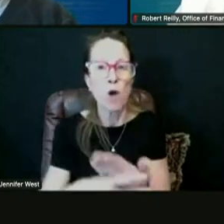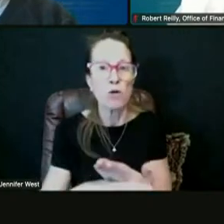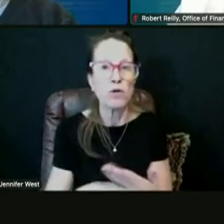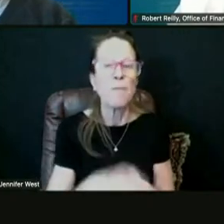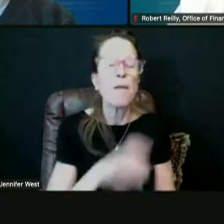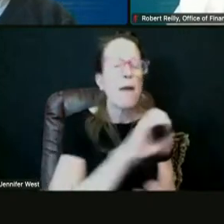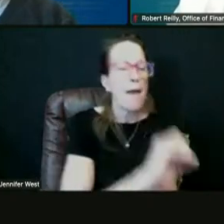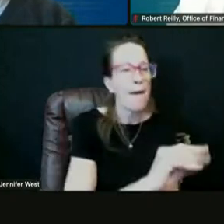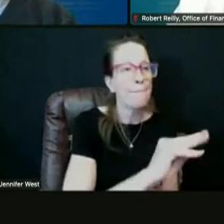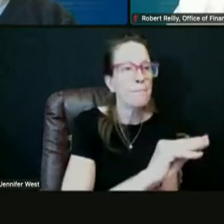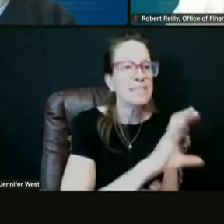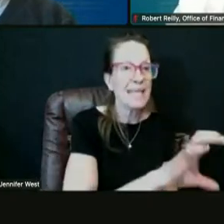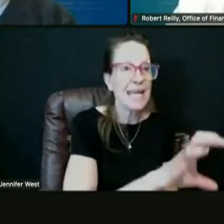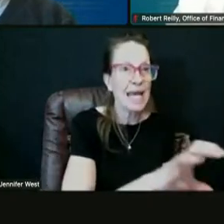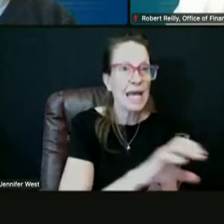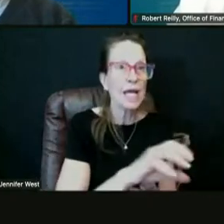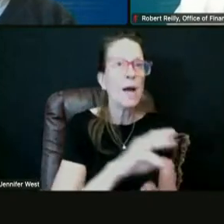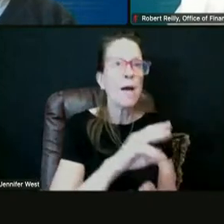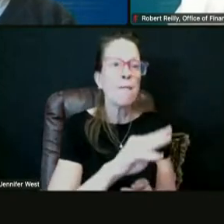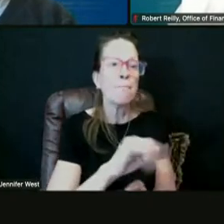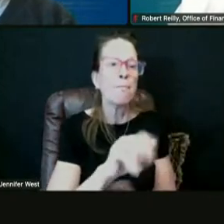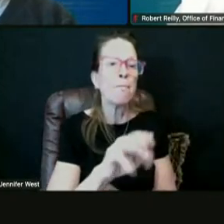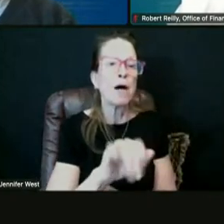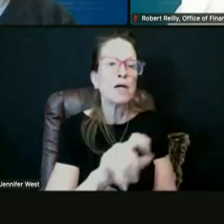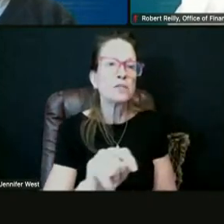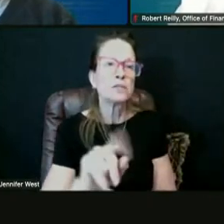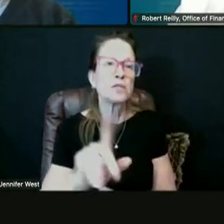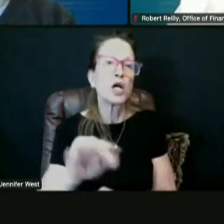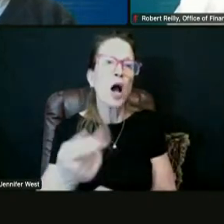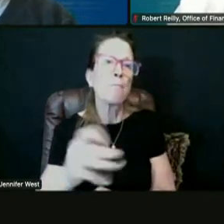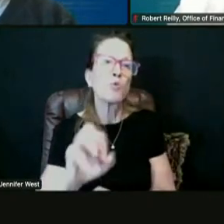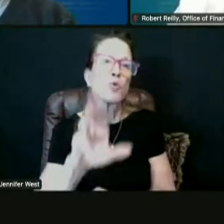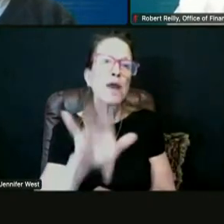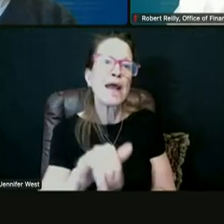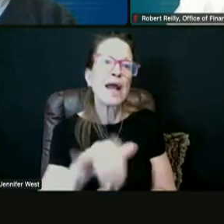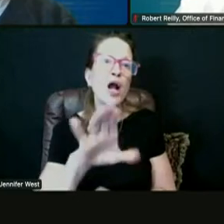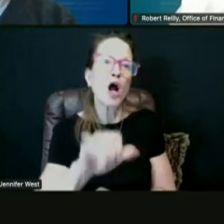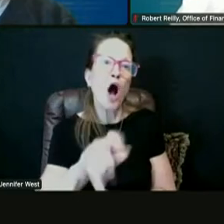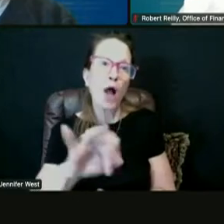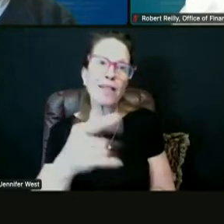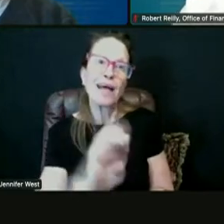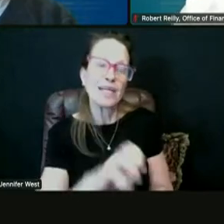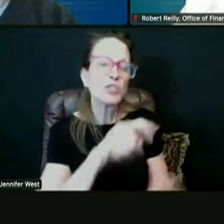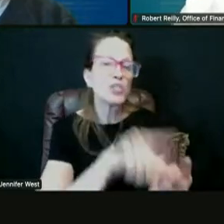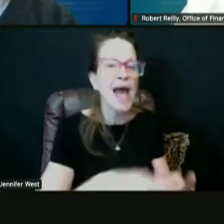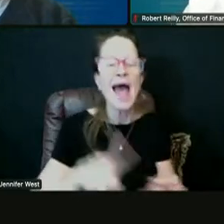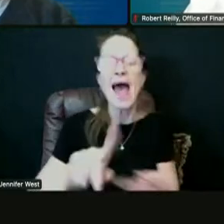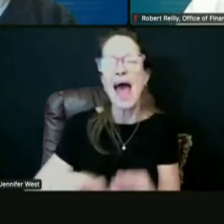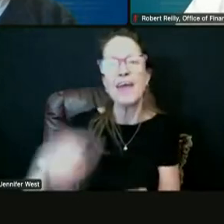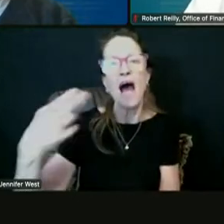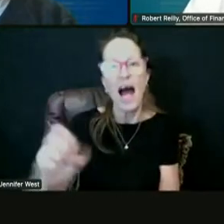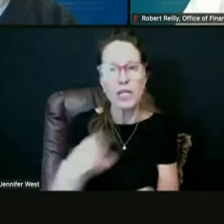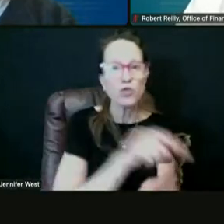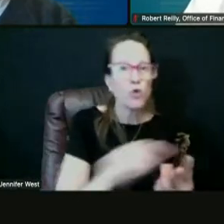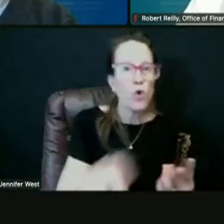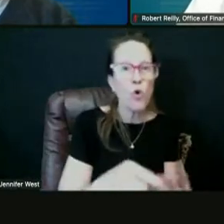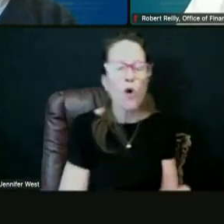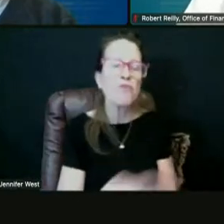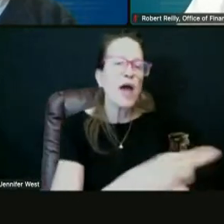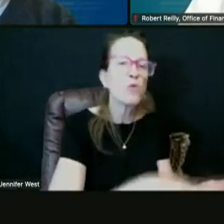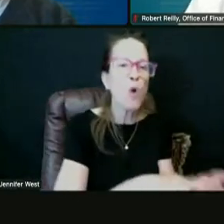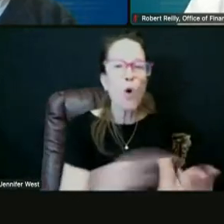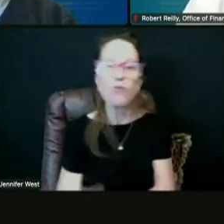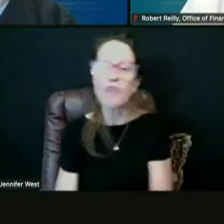College. It is so exciting every year when we have our students who come, and it's, I call it their first graduation, when they're